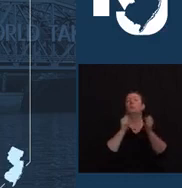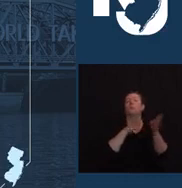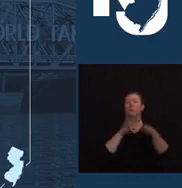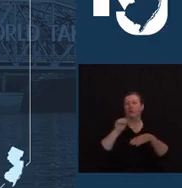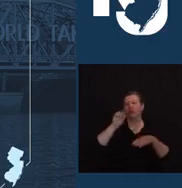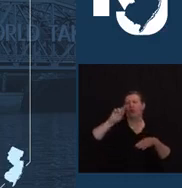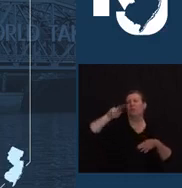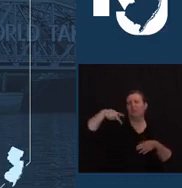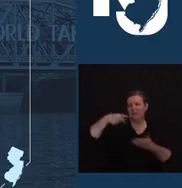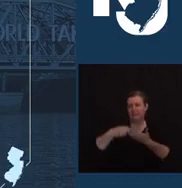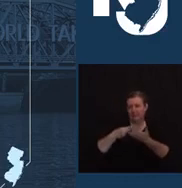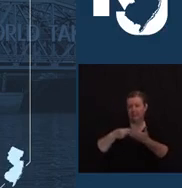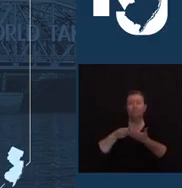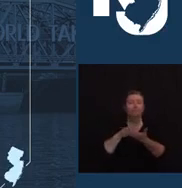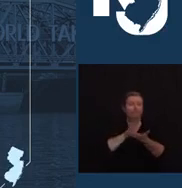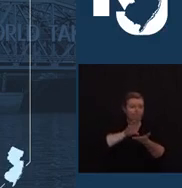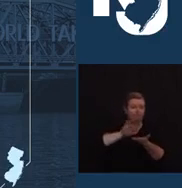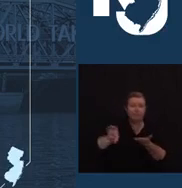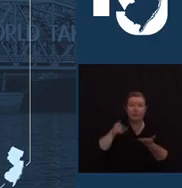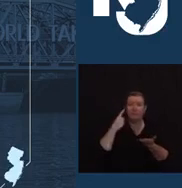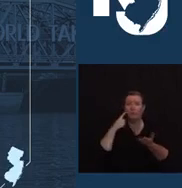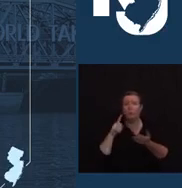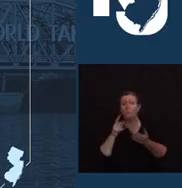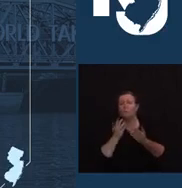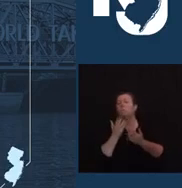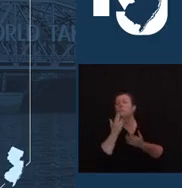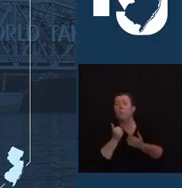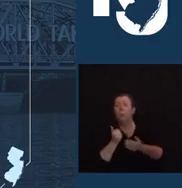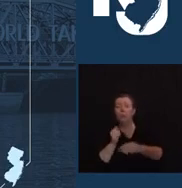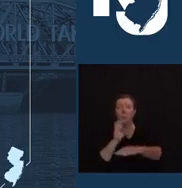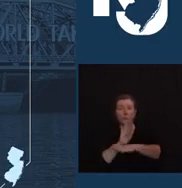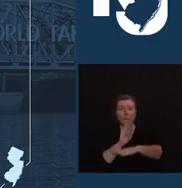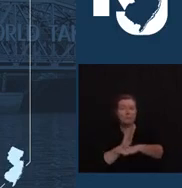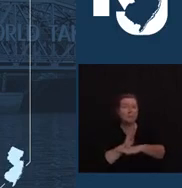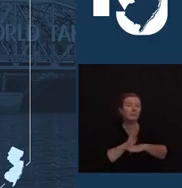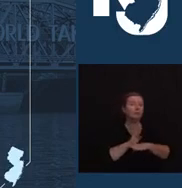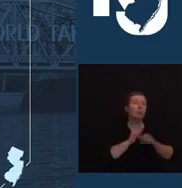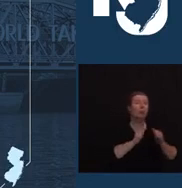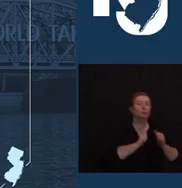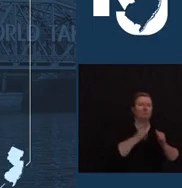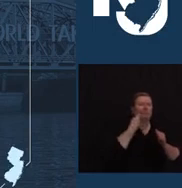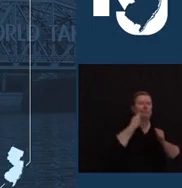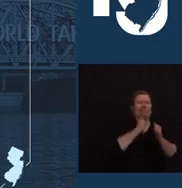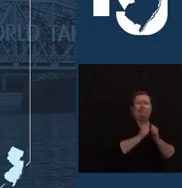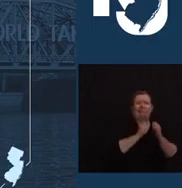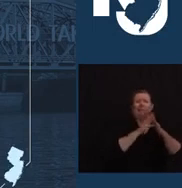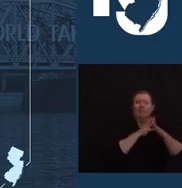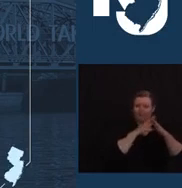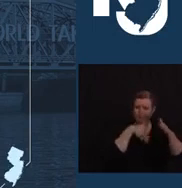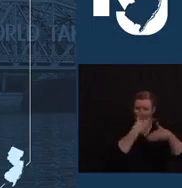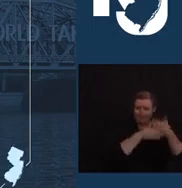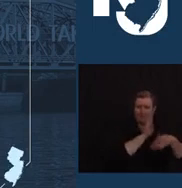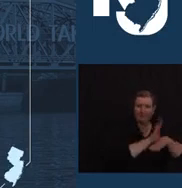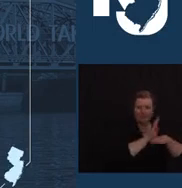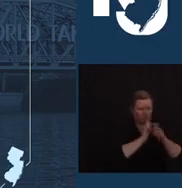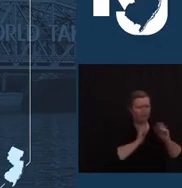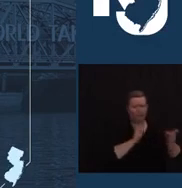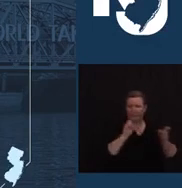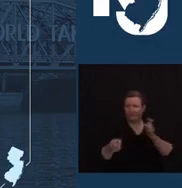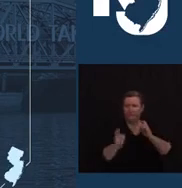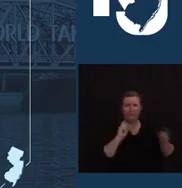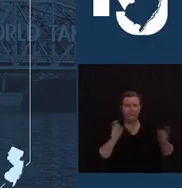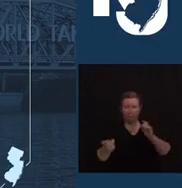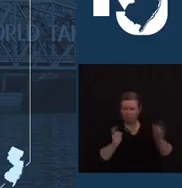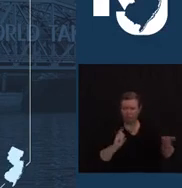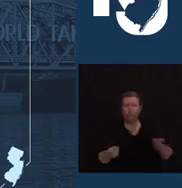startups, who are in fact the major creators of jobs across our state. But we cannot crowd out essential investments in